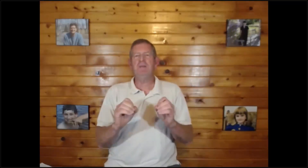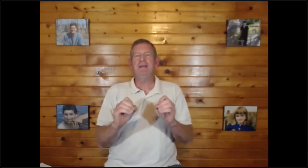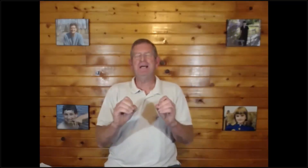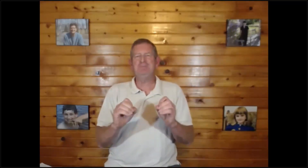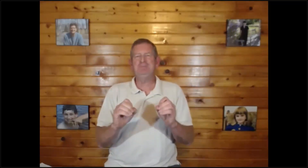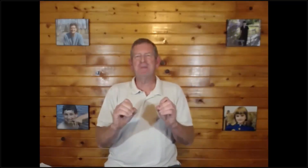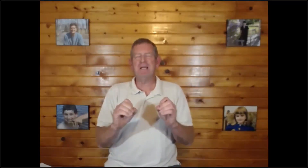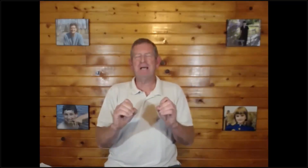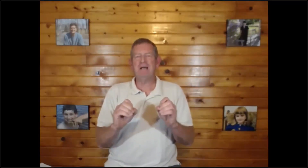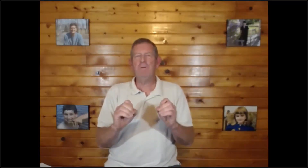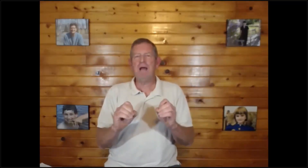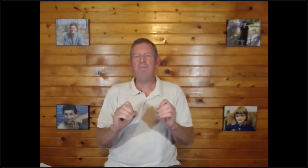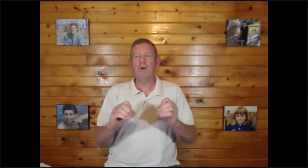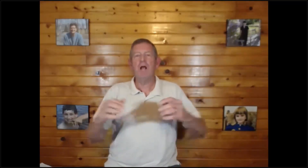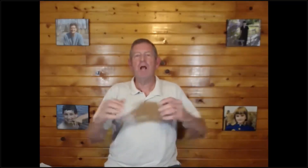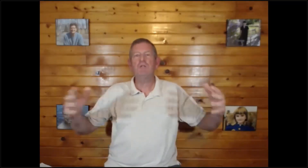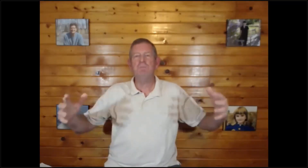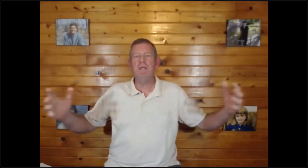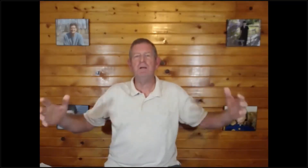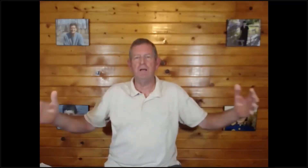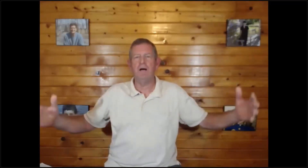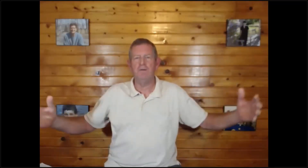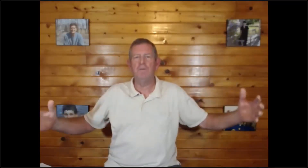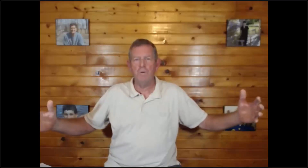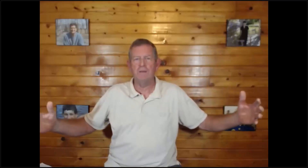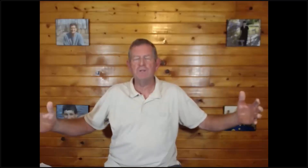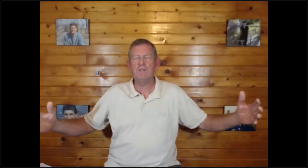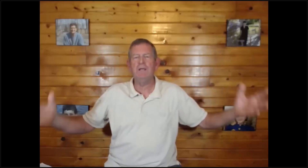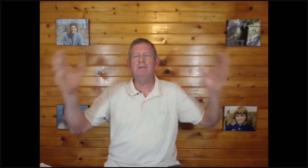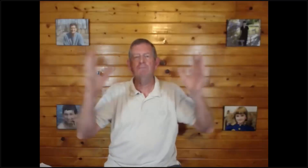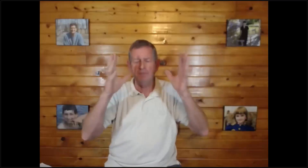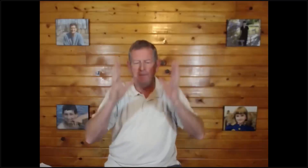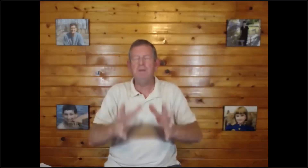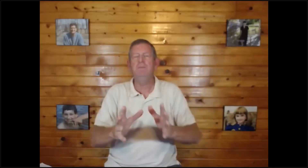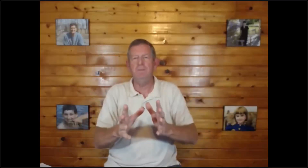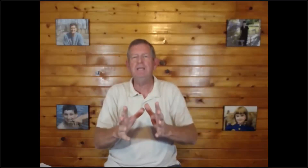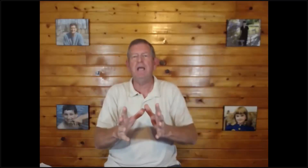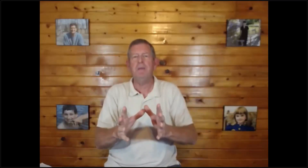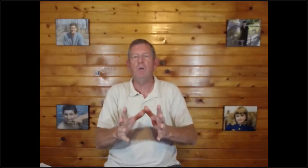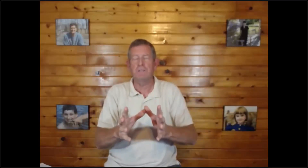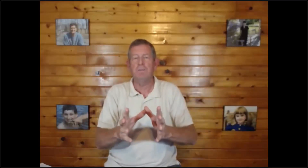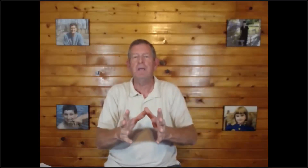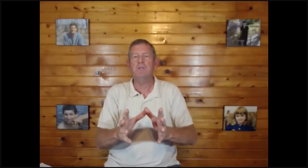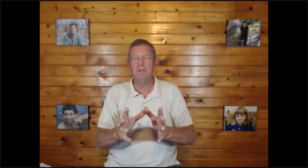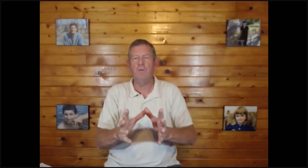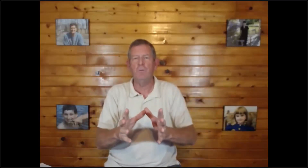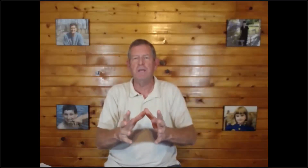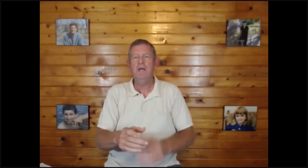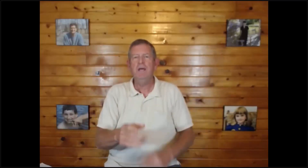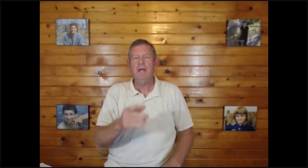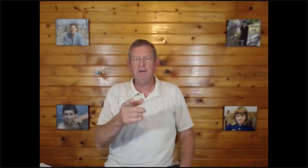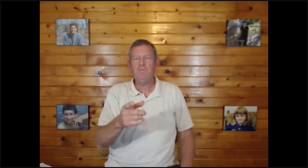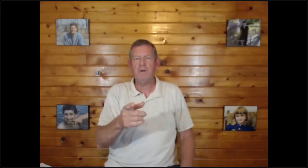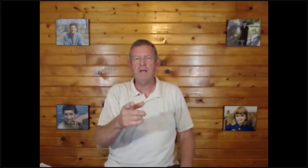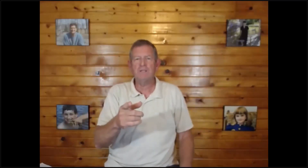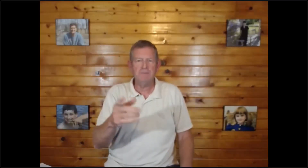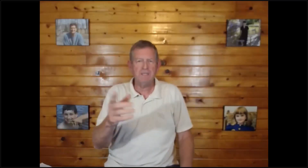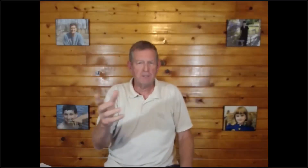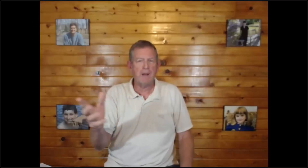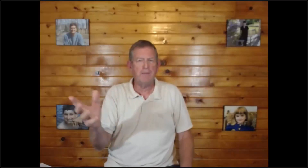Sunday, we would have the largest meal of the week. The Sunday midday meal was the biggest meal of the week. And